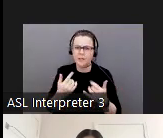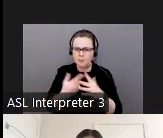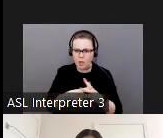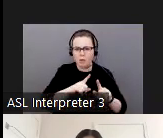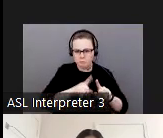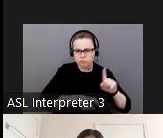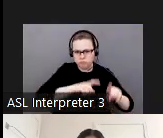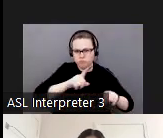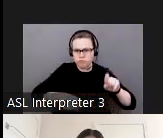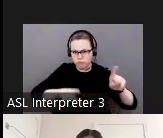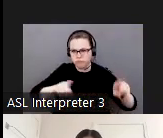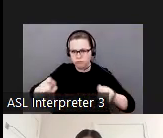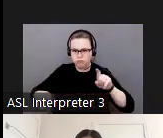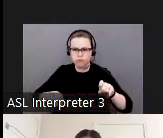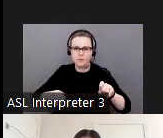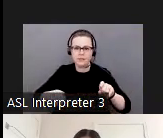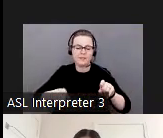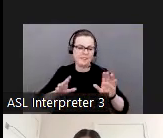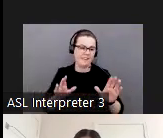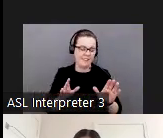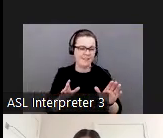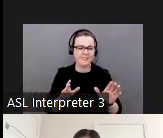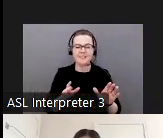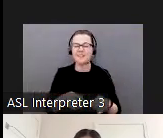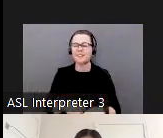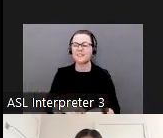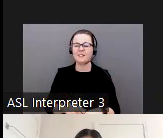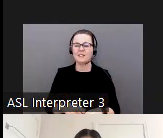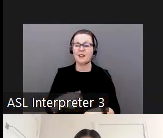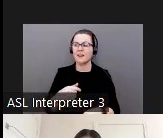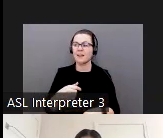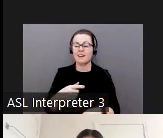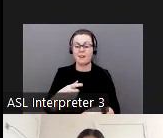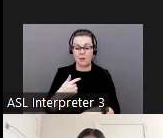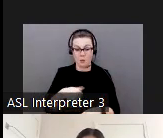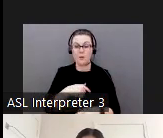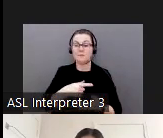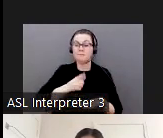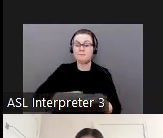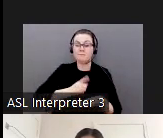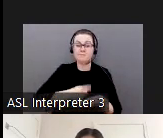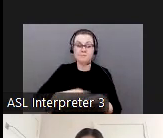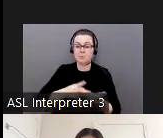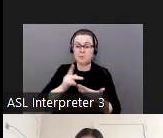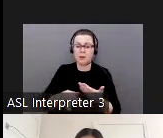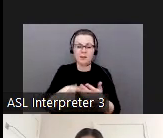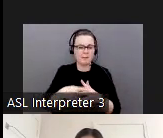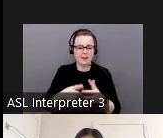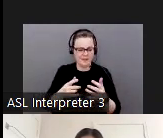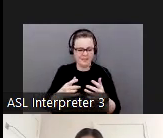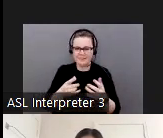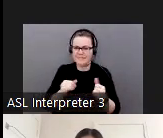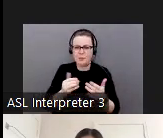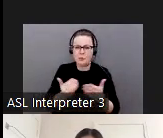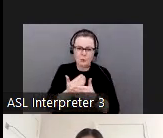soon. It's always a bit odd trying to talk about a project as it's still underway, but we